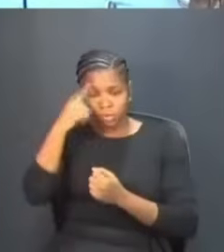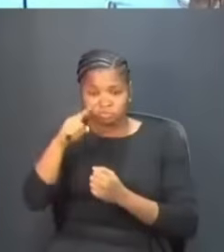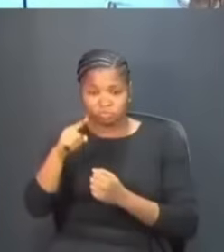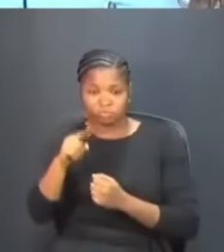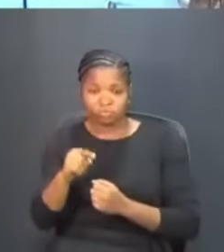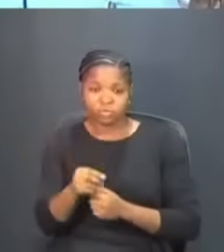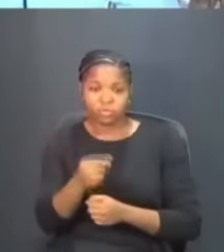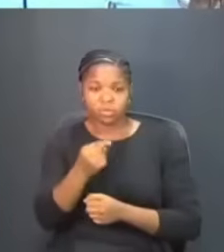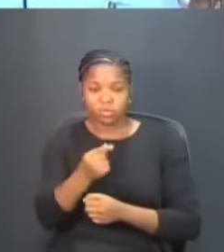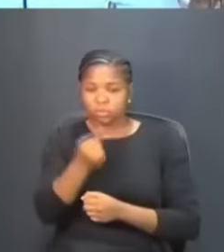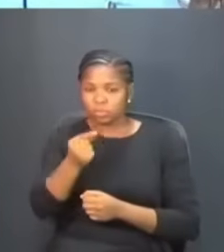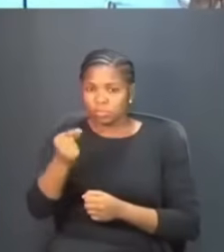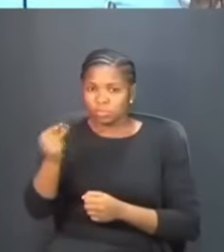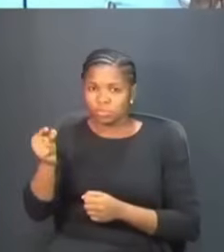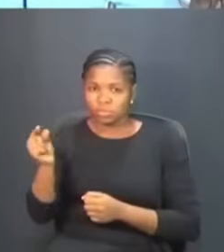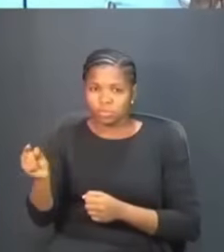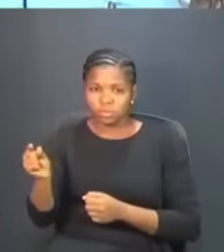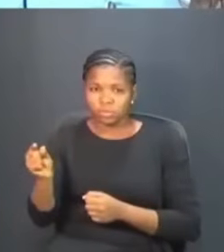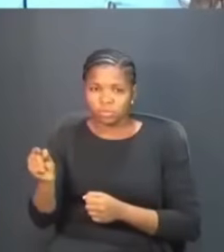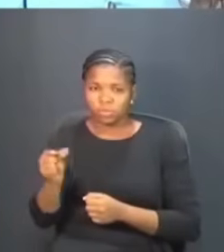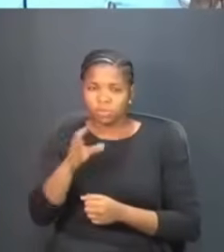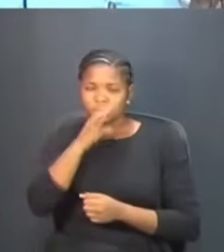The criteria that was used and the